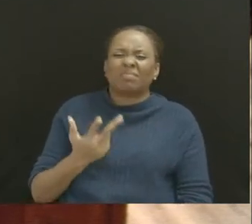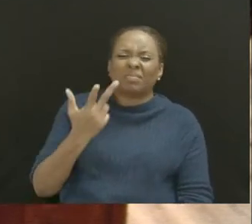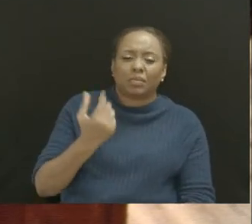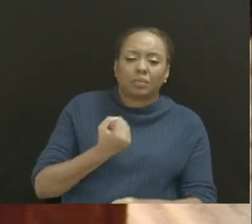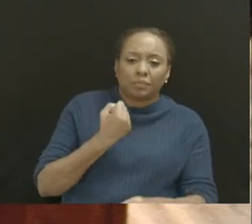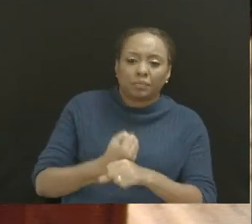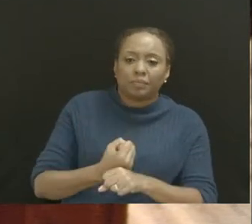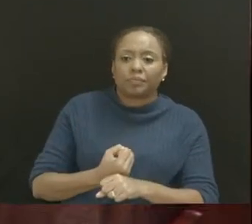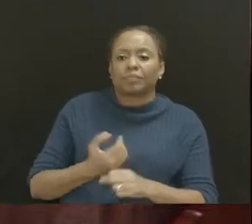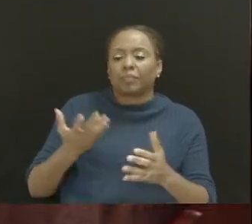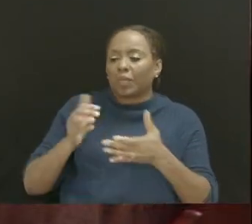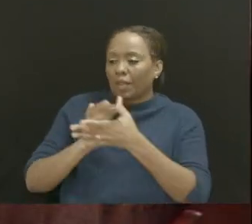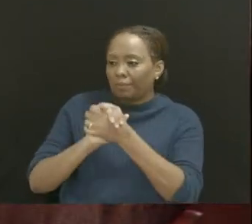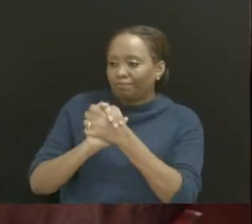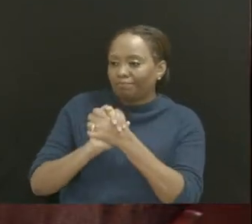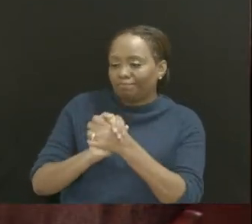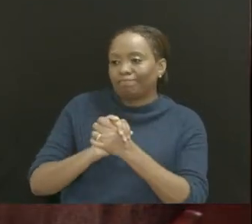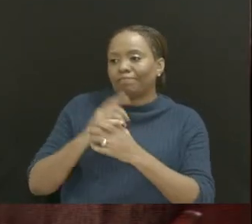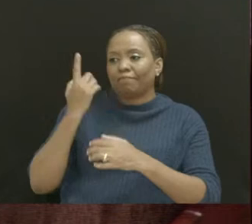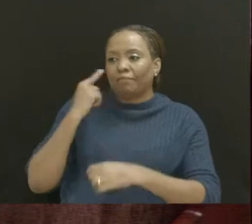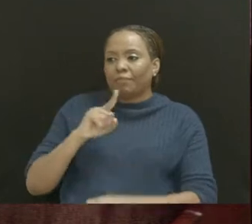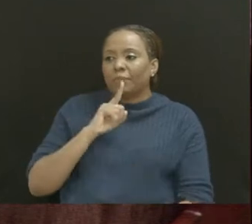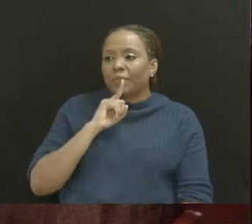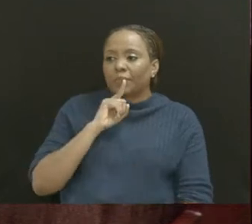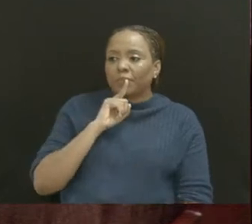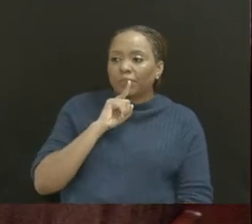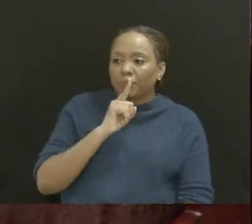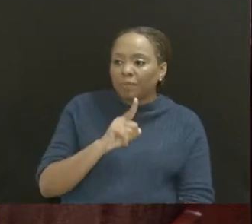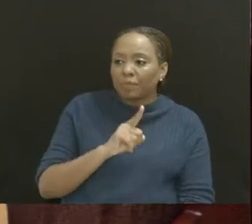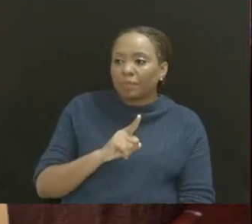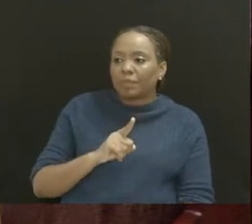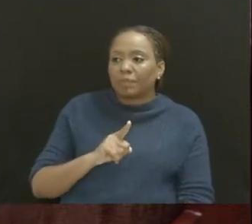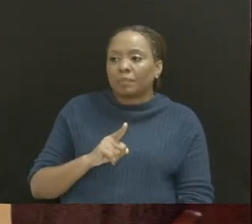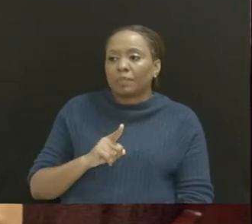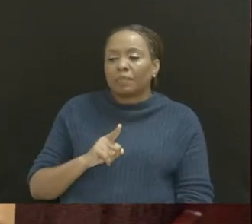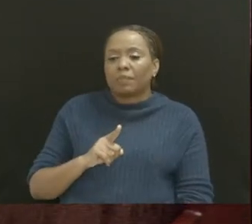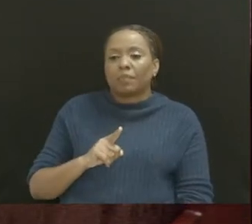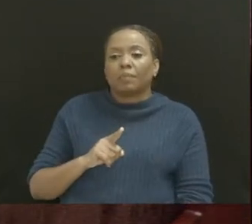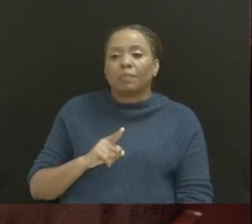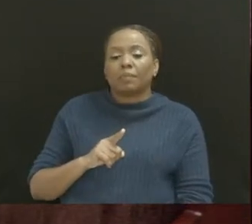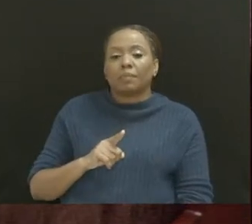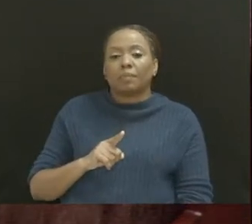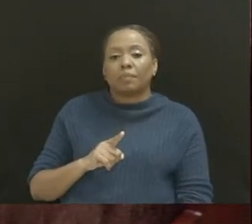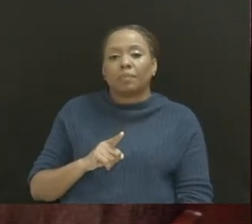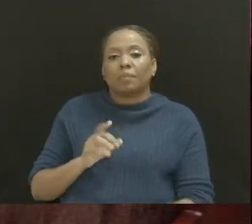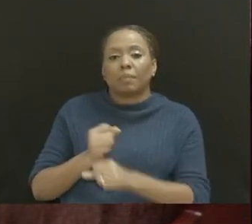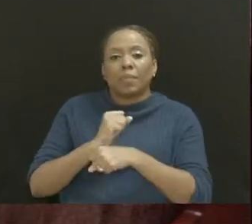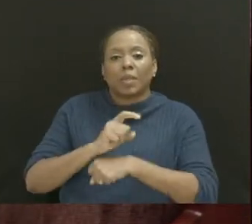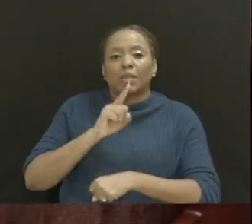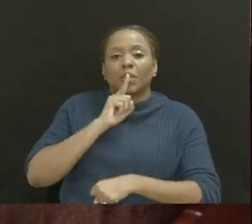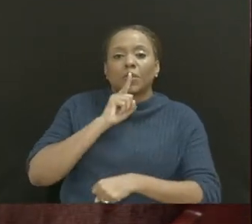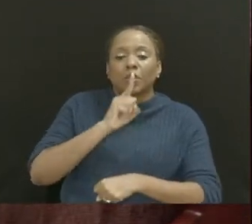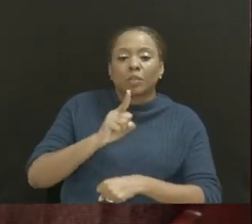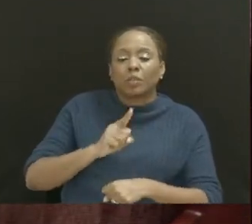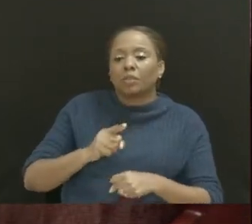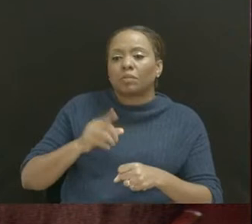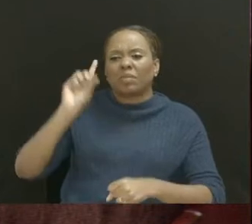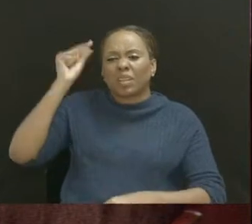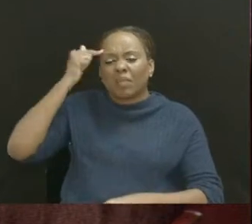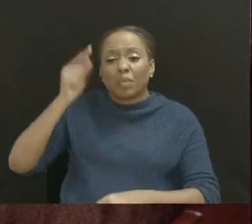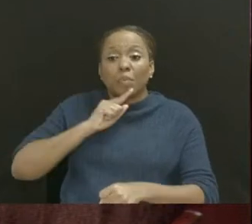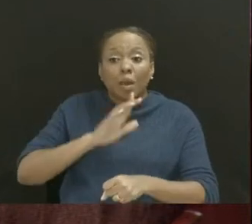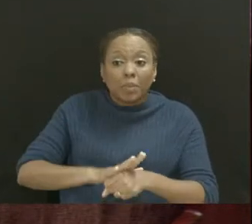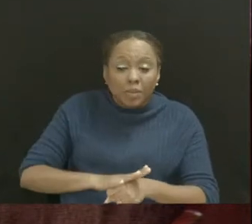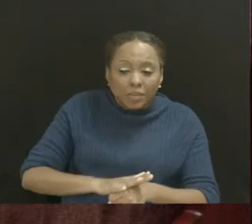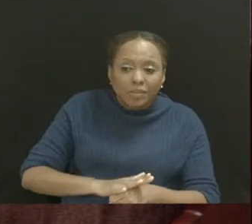and to highly commend them for pursuing many of the manifesto pledges that this government has pursued.